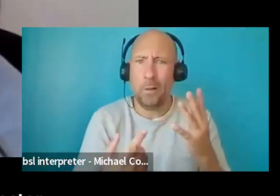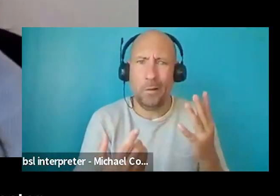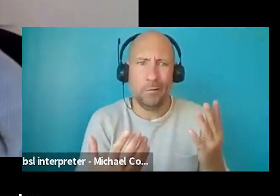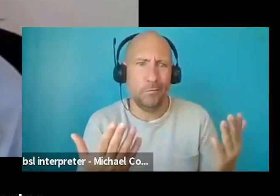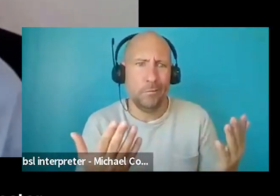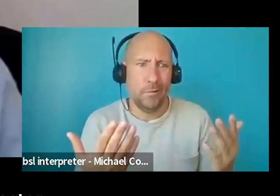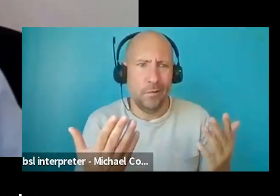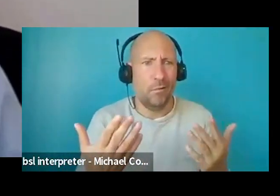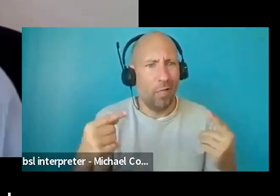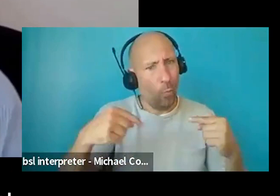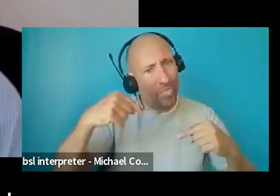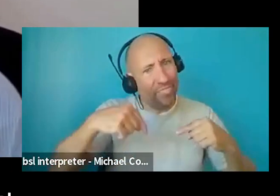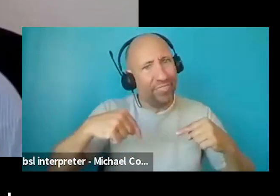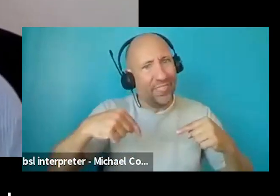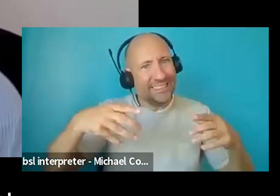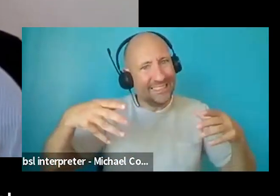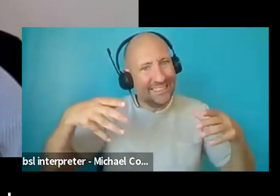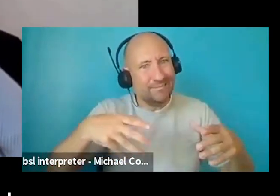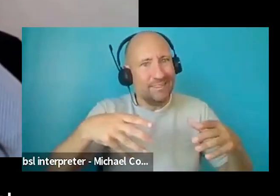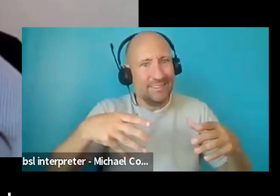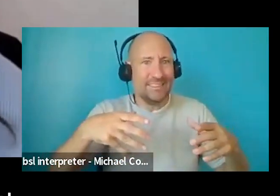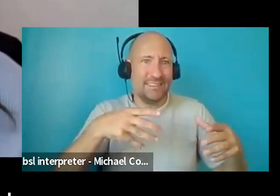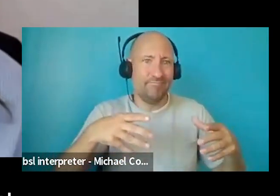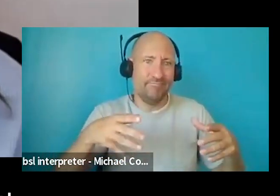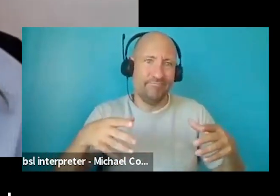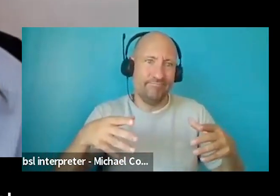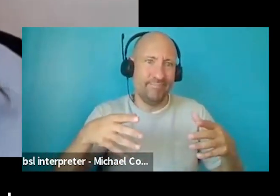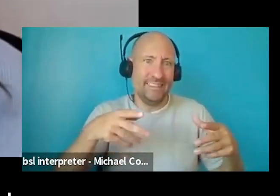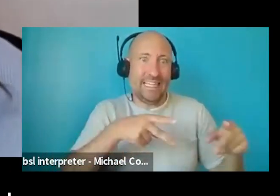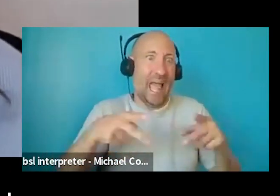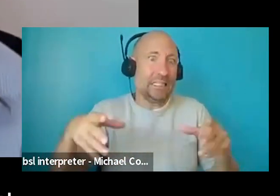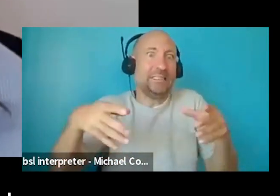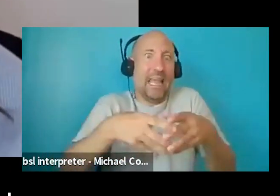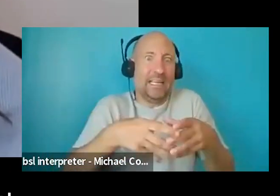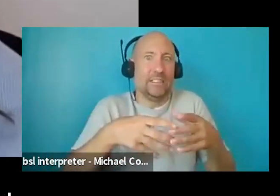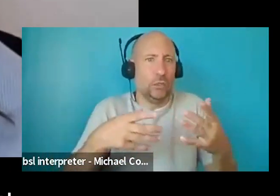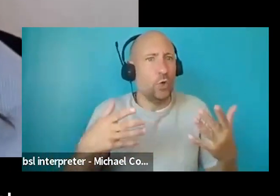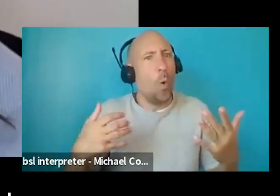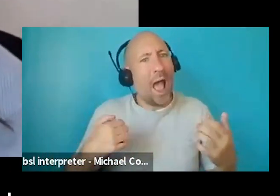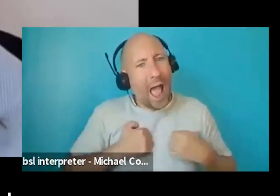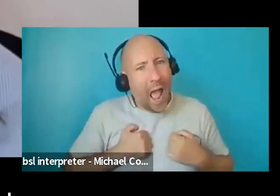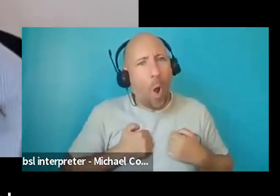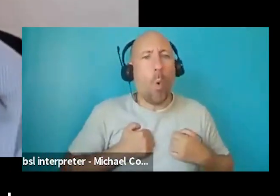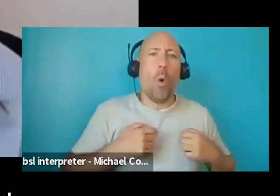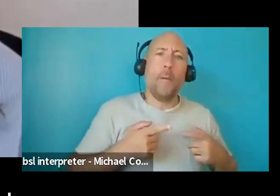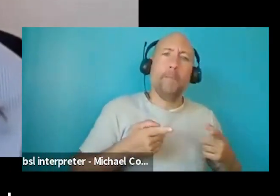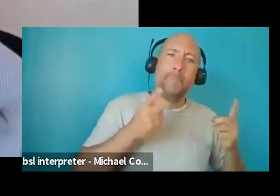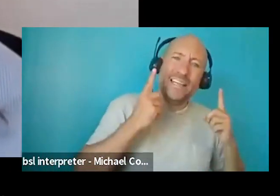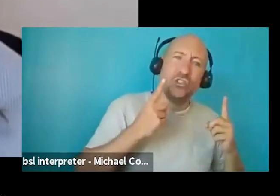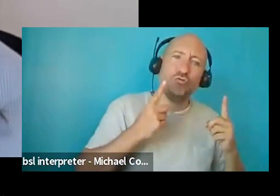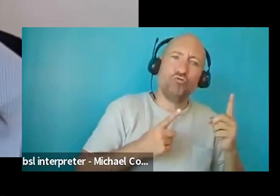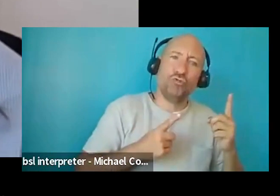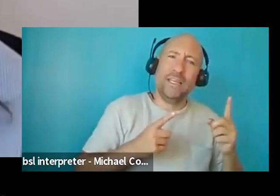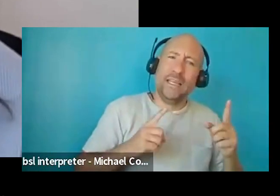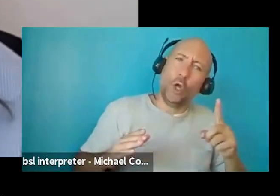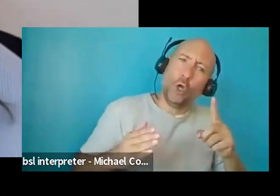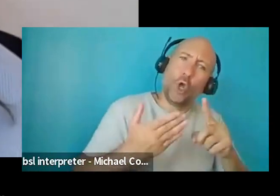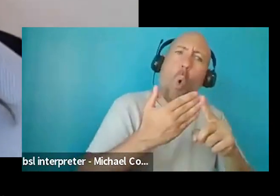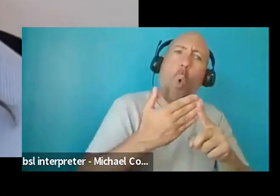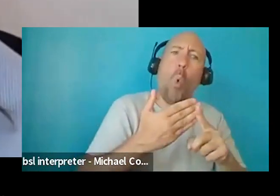within the sector. And the goal of the ministry, the goal of our Department for Performing Arts is that